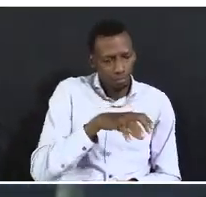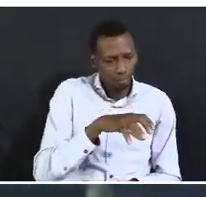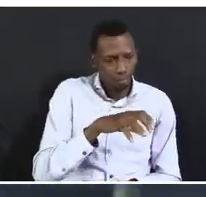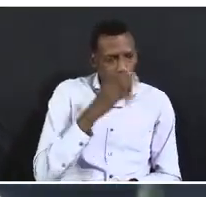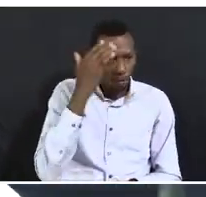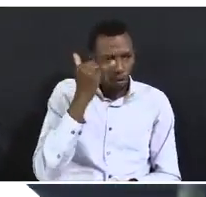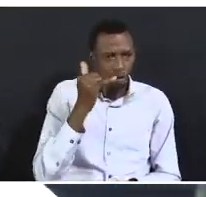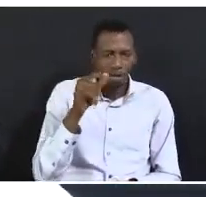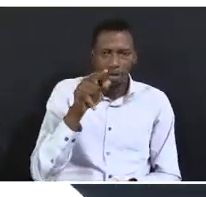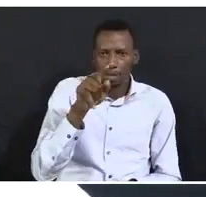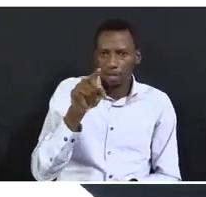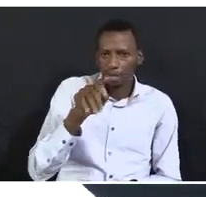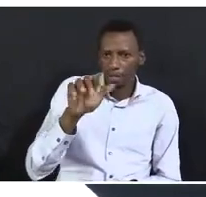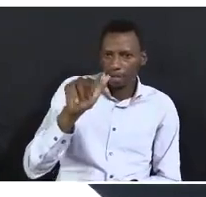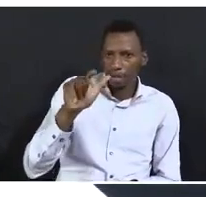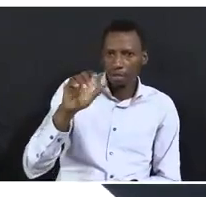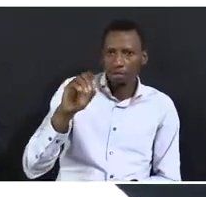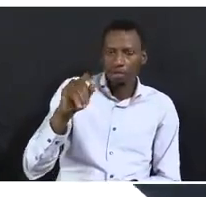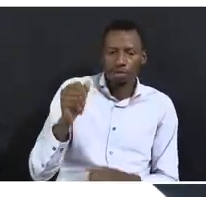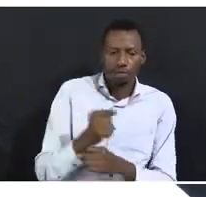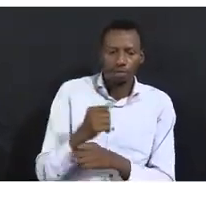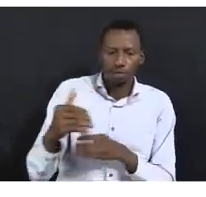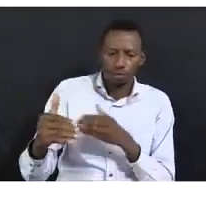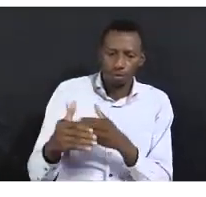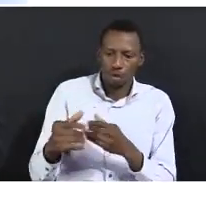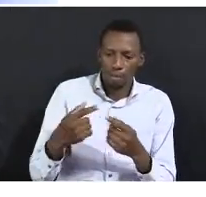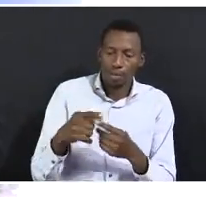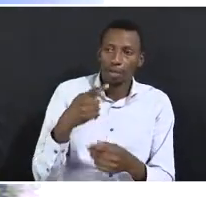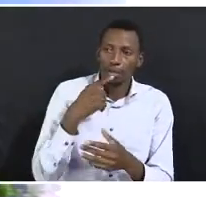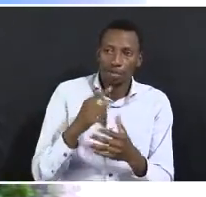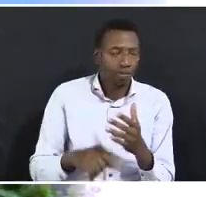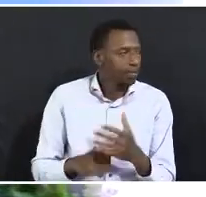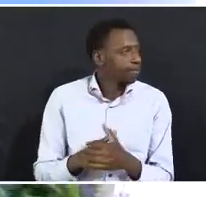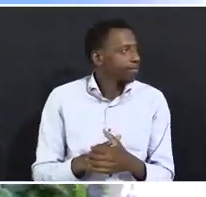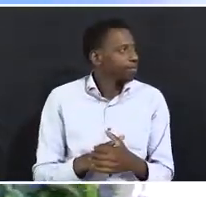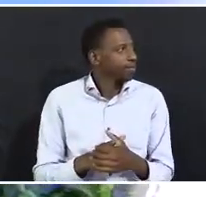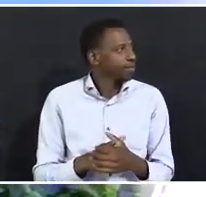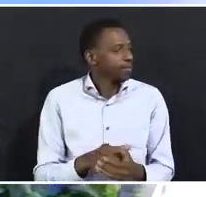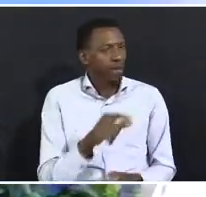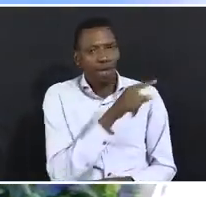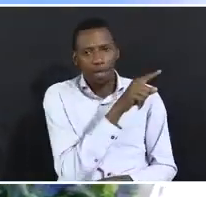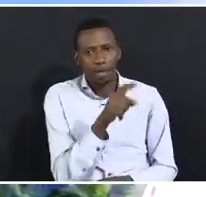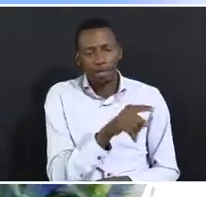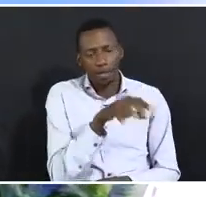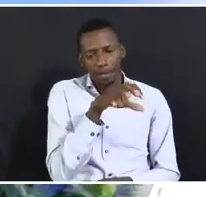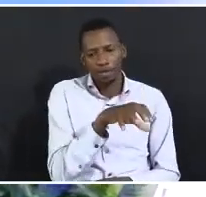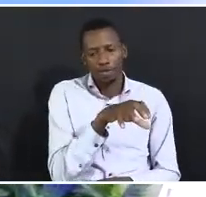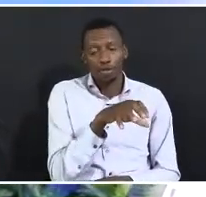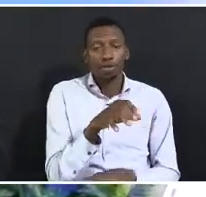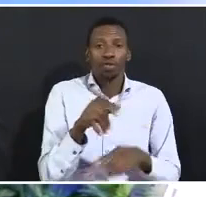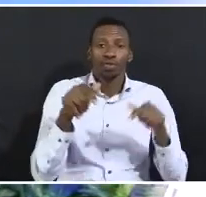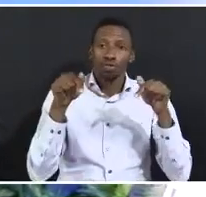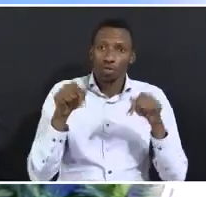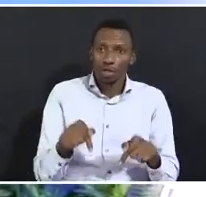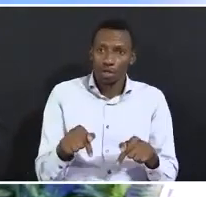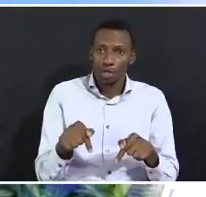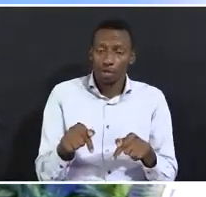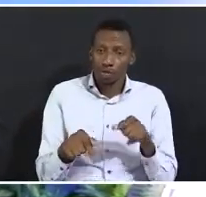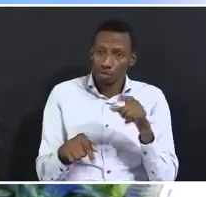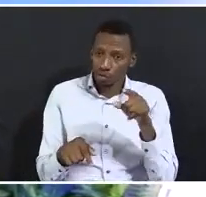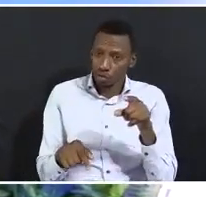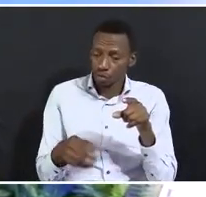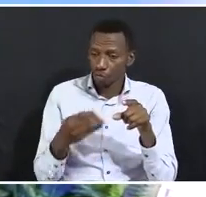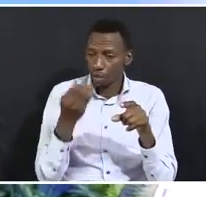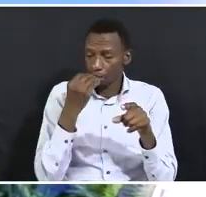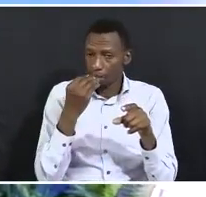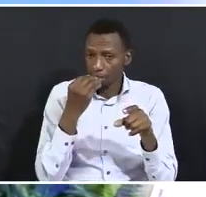because the Zealot could not move closer to him. But they could say, Zacchaeus, today you are eating